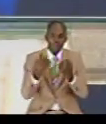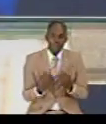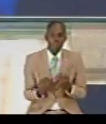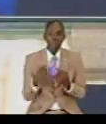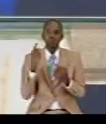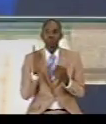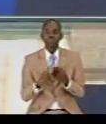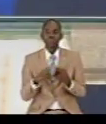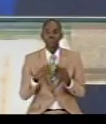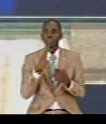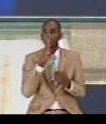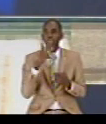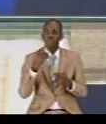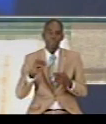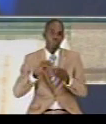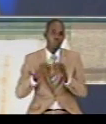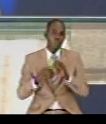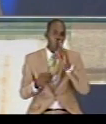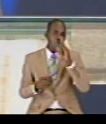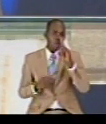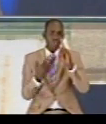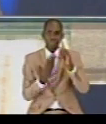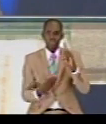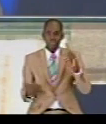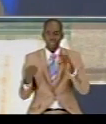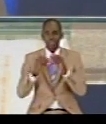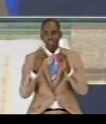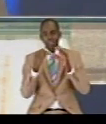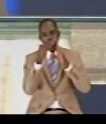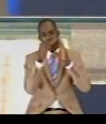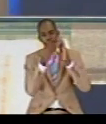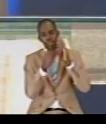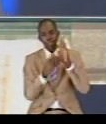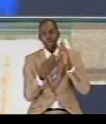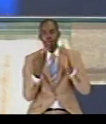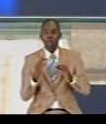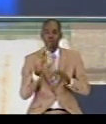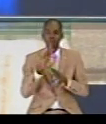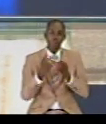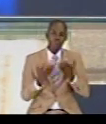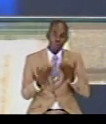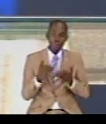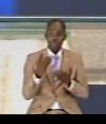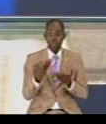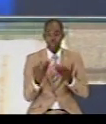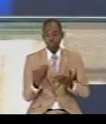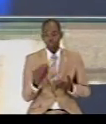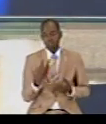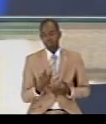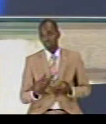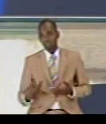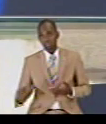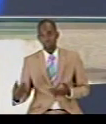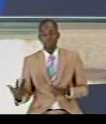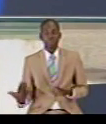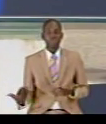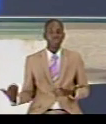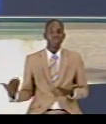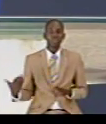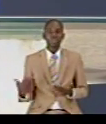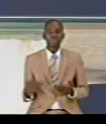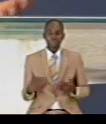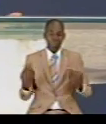first, number one, in the list of your desires. You desire material things, physical